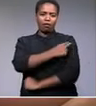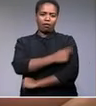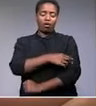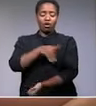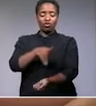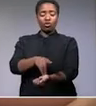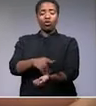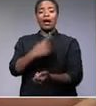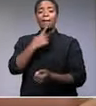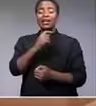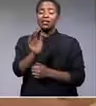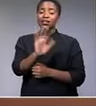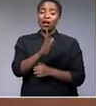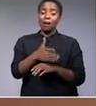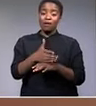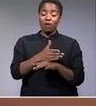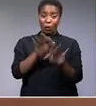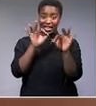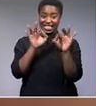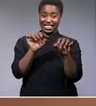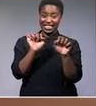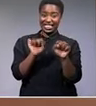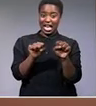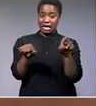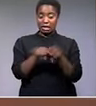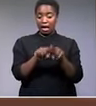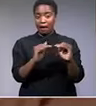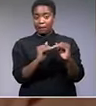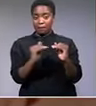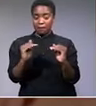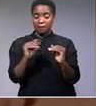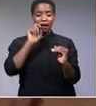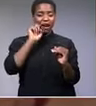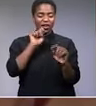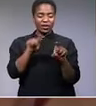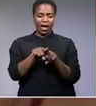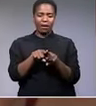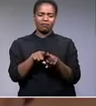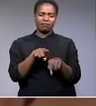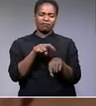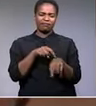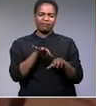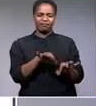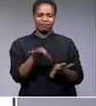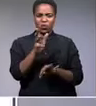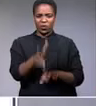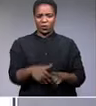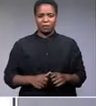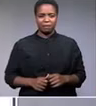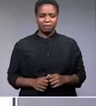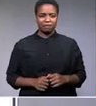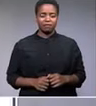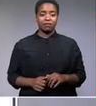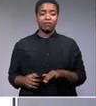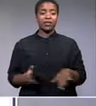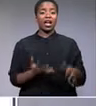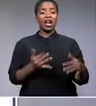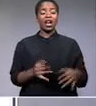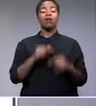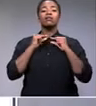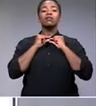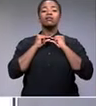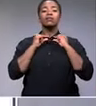be some time before she's on par with other children her age. Lester Kivett, Cape Town. Well, Anglican